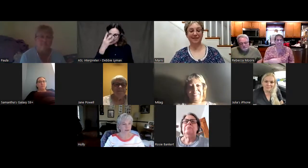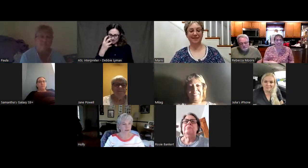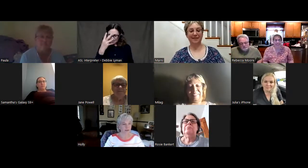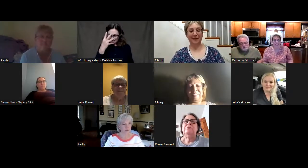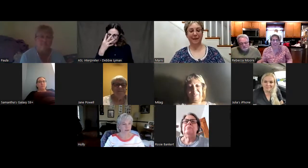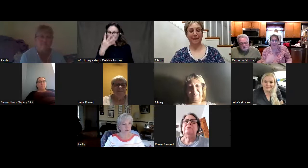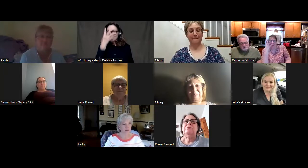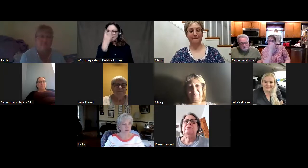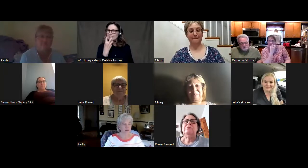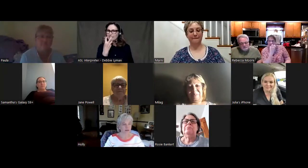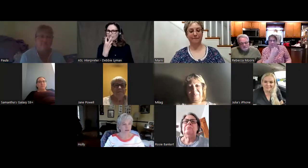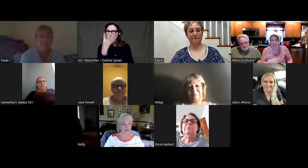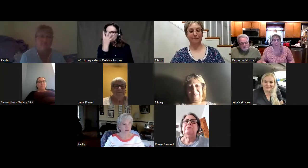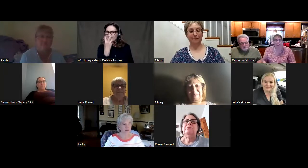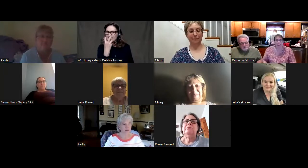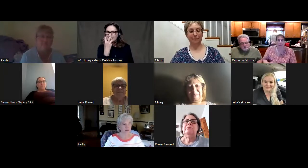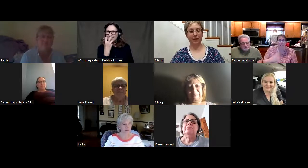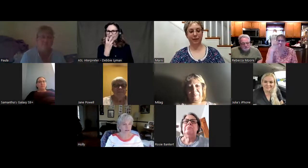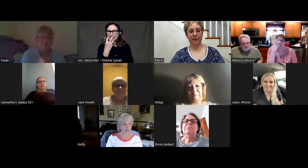Okay.